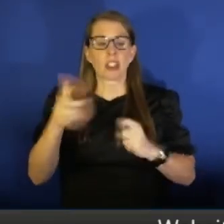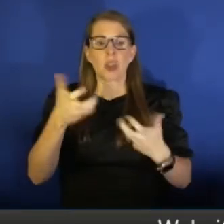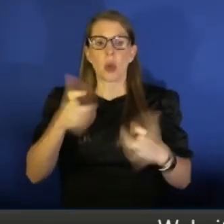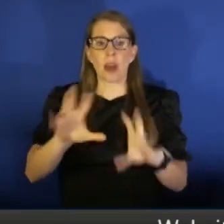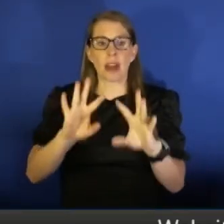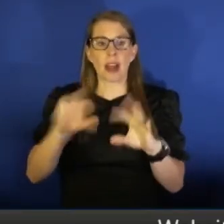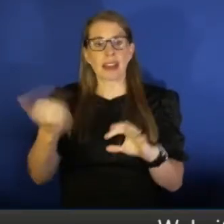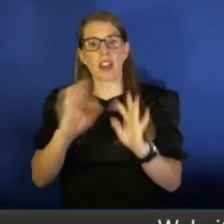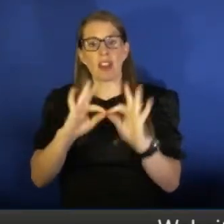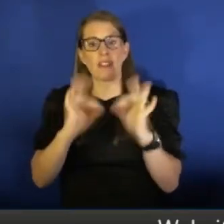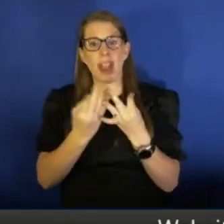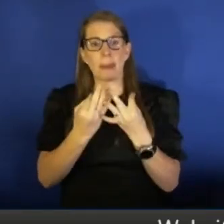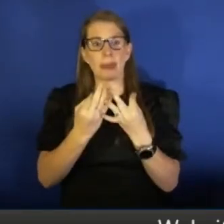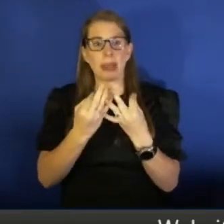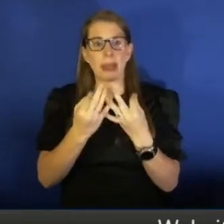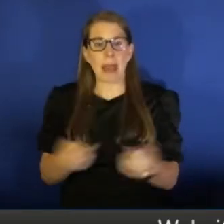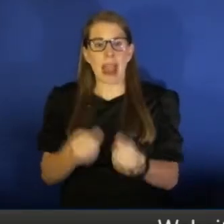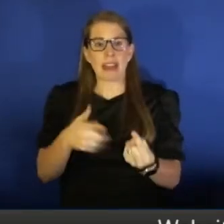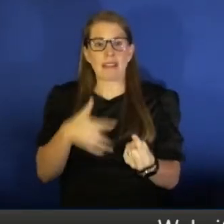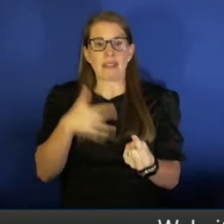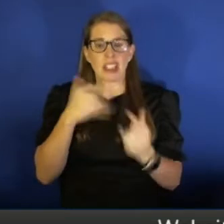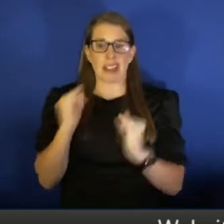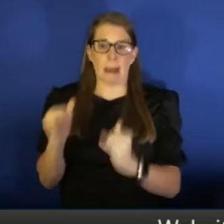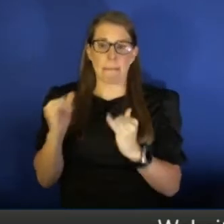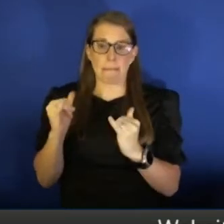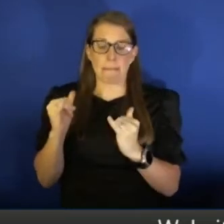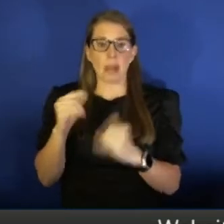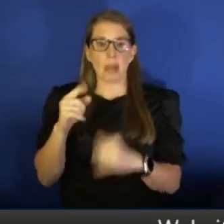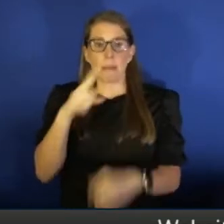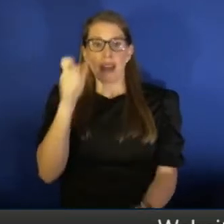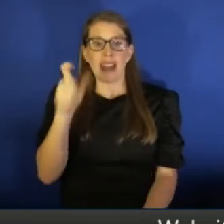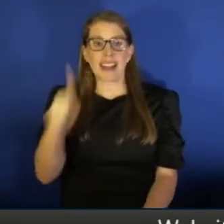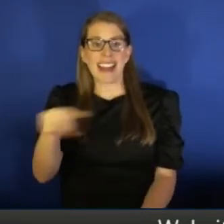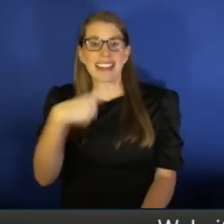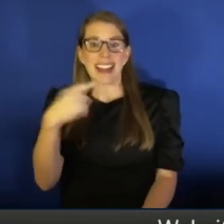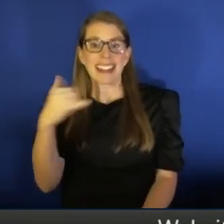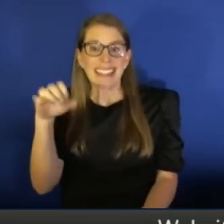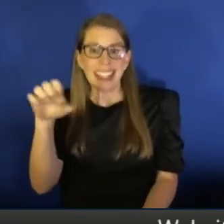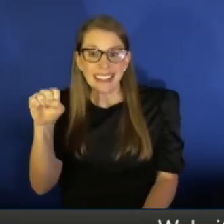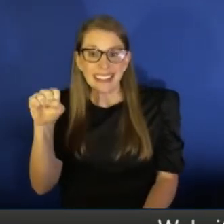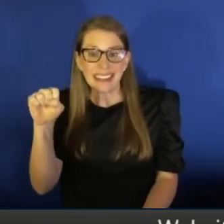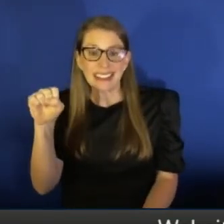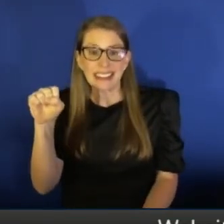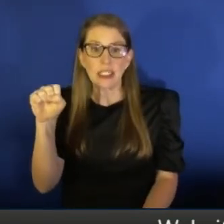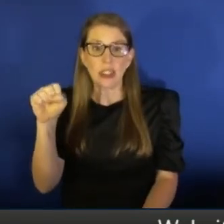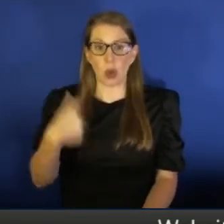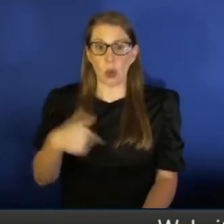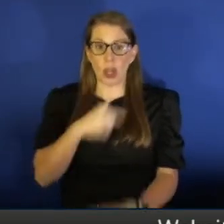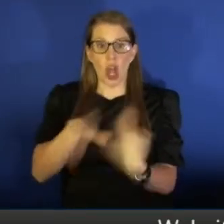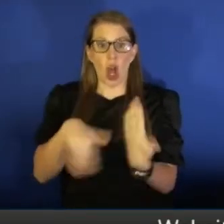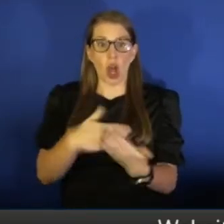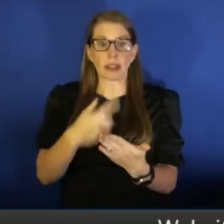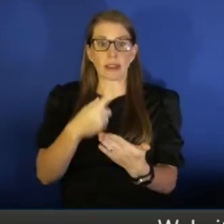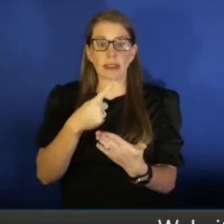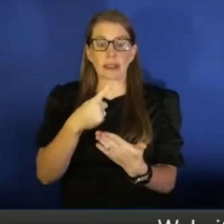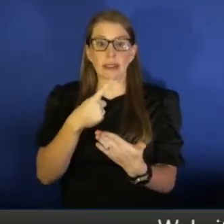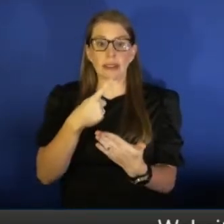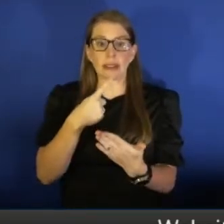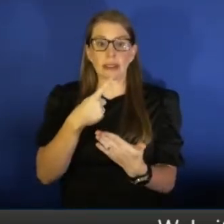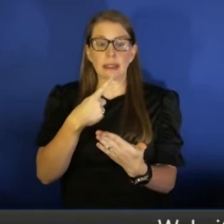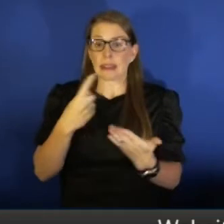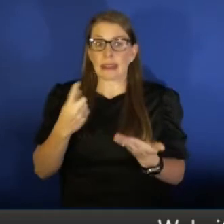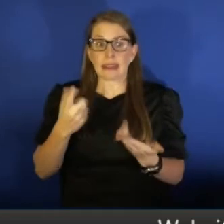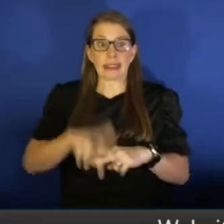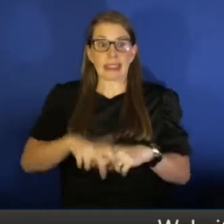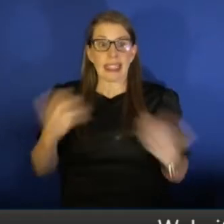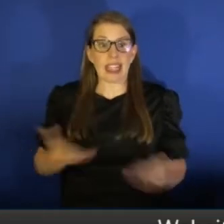this pain. Because they said yes, we all sit here this moment in time. Their family